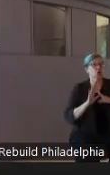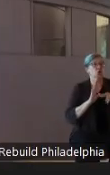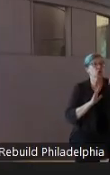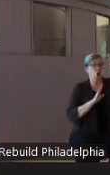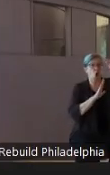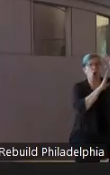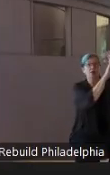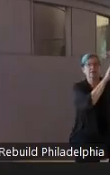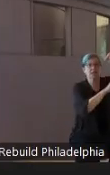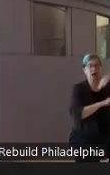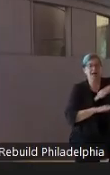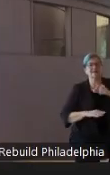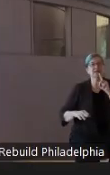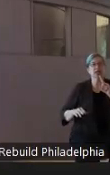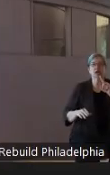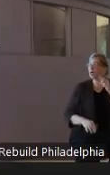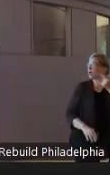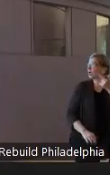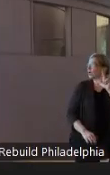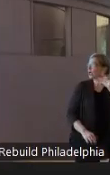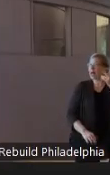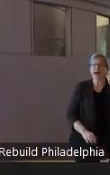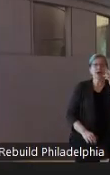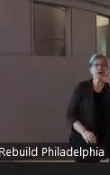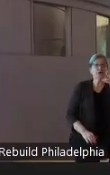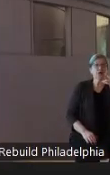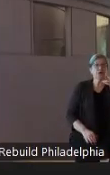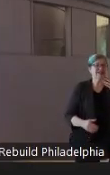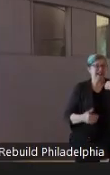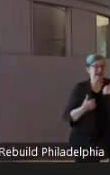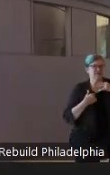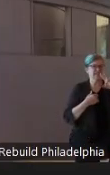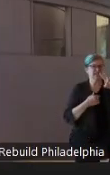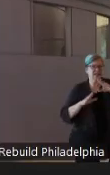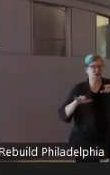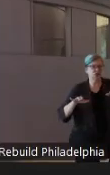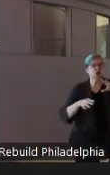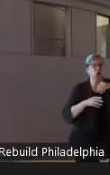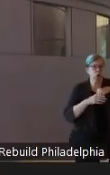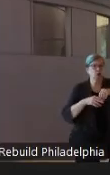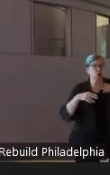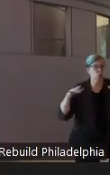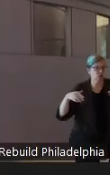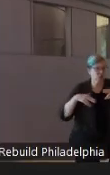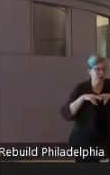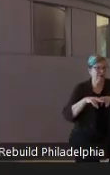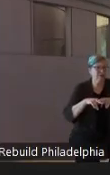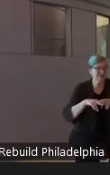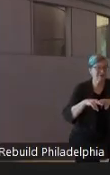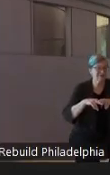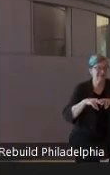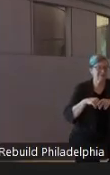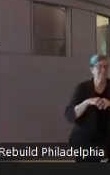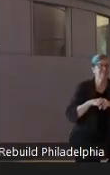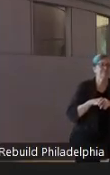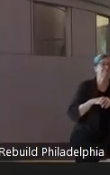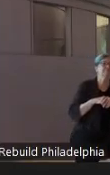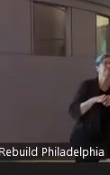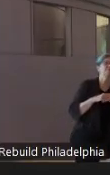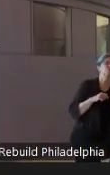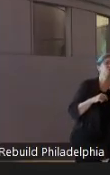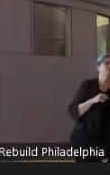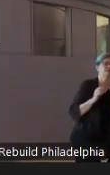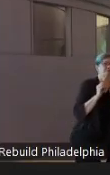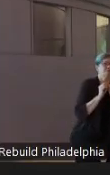There is a glider that fits 7 children, including wheelchairs. And again, the